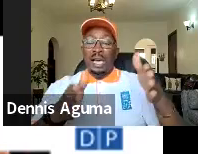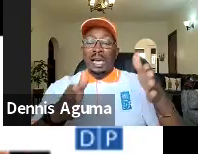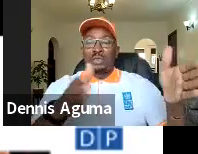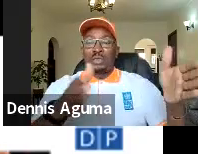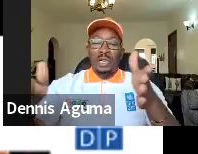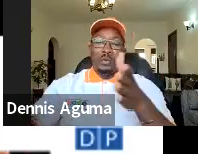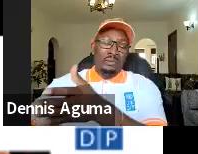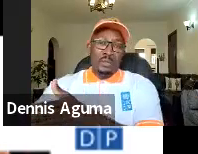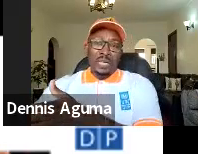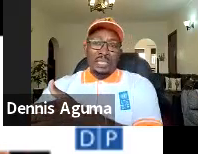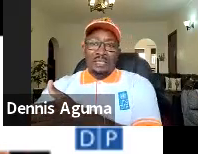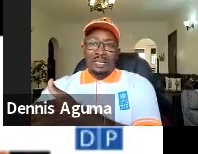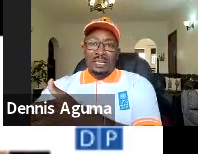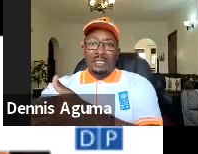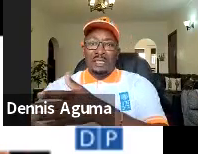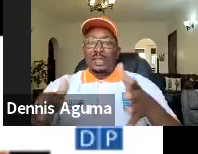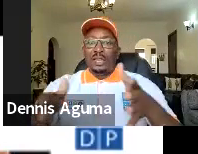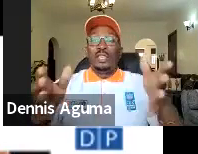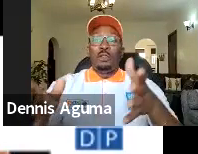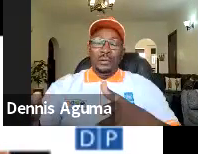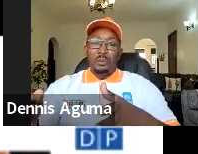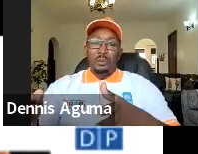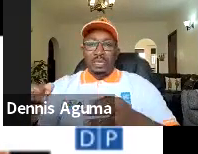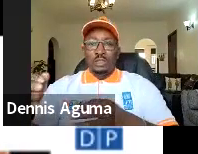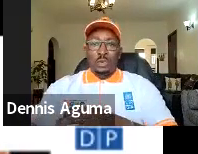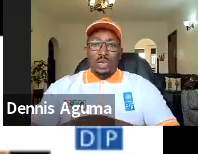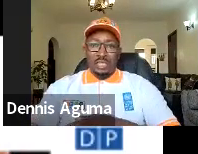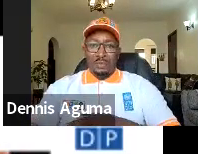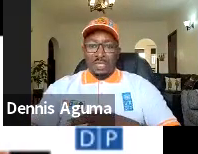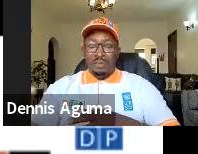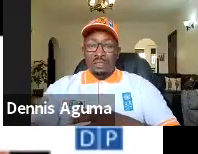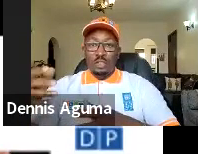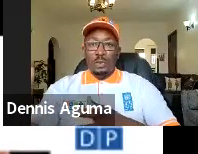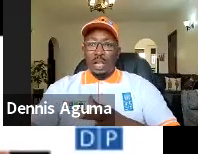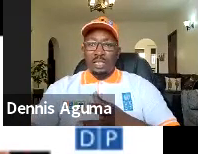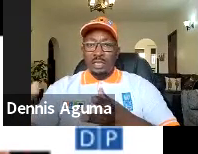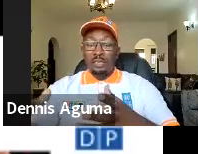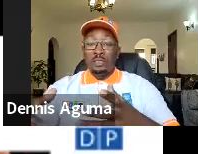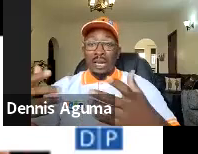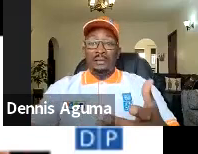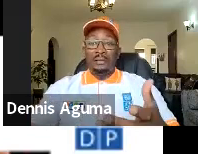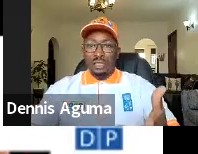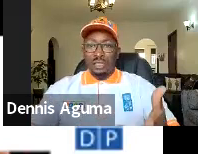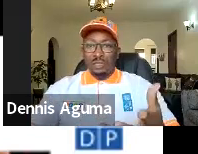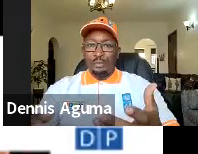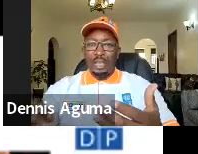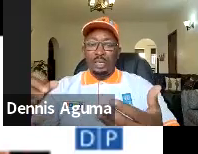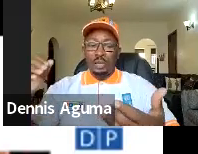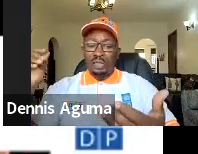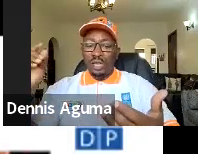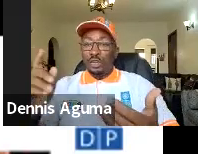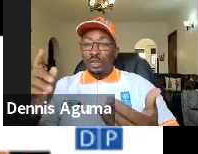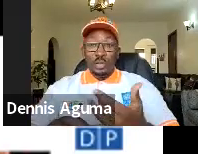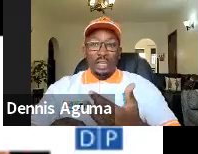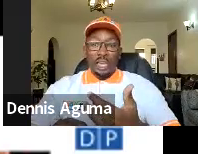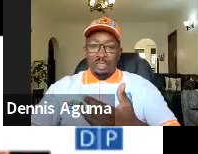schools alongside whatever the students are studying to equip them with entrepreneurship skills. And entrepreneurship skills are lifelong skills. They